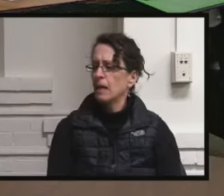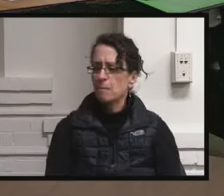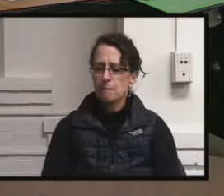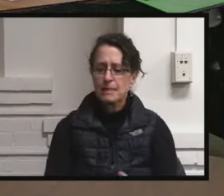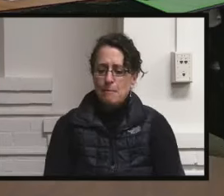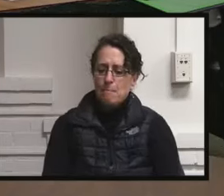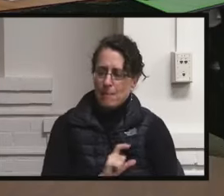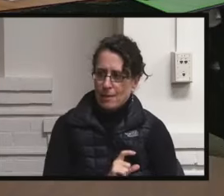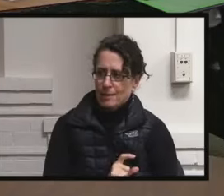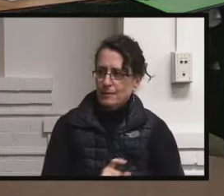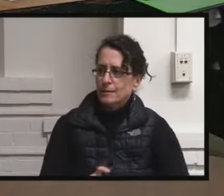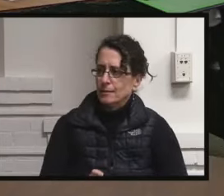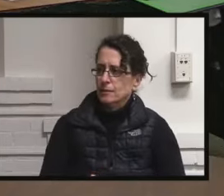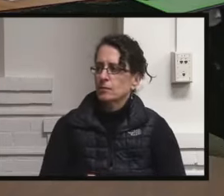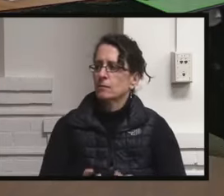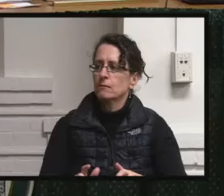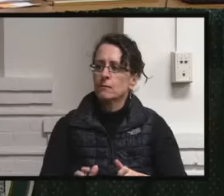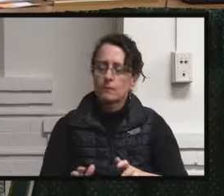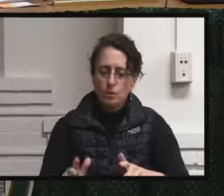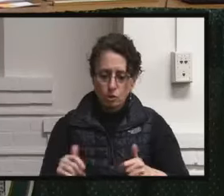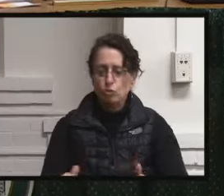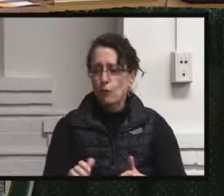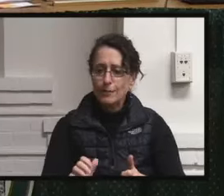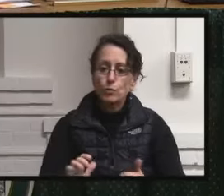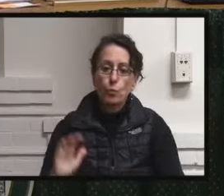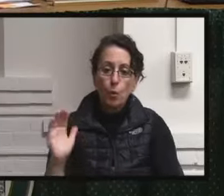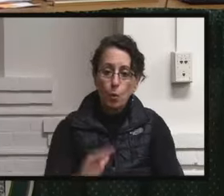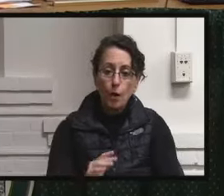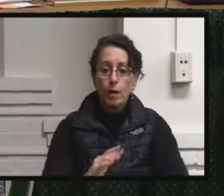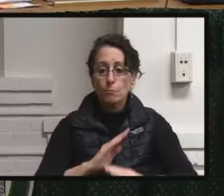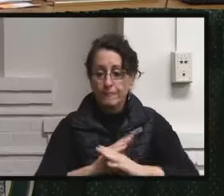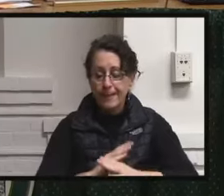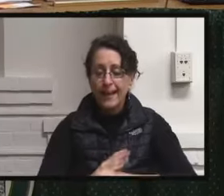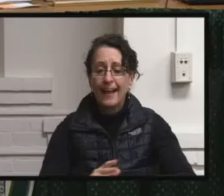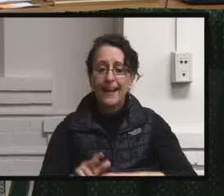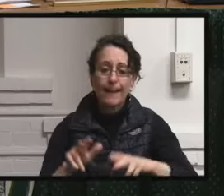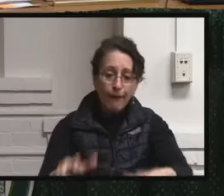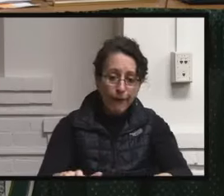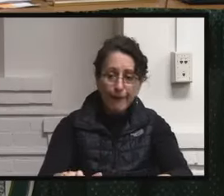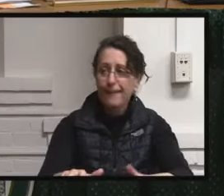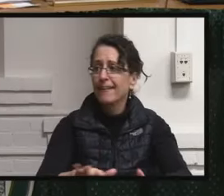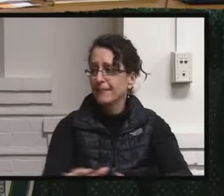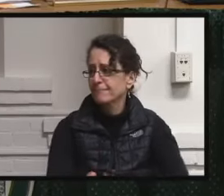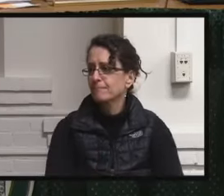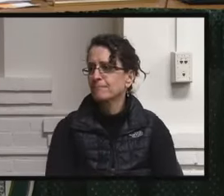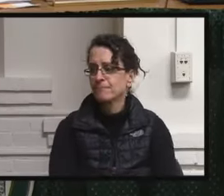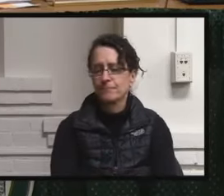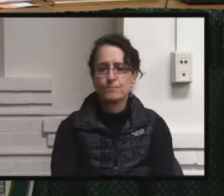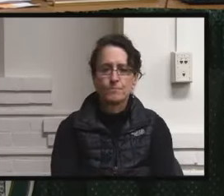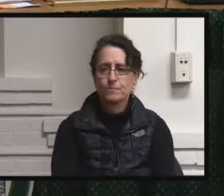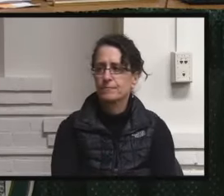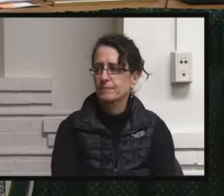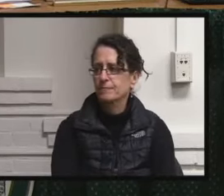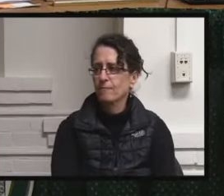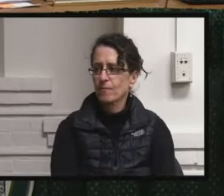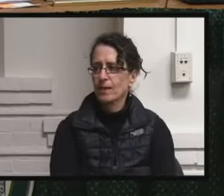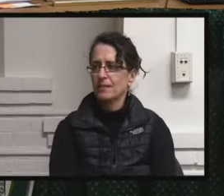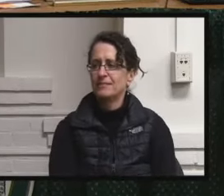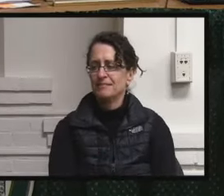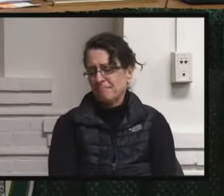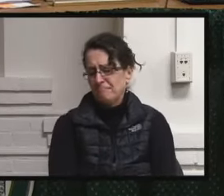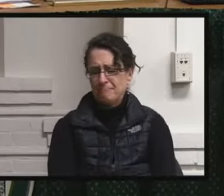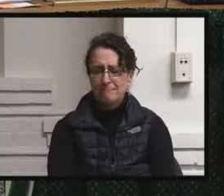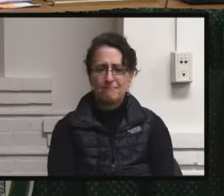So the next item on the agenda is generally relating to solid waste related